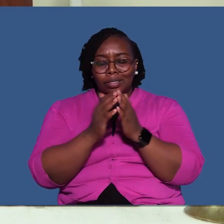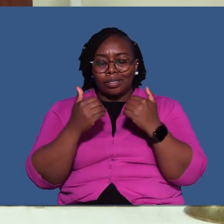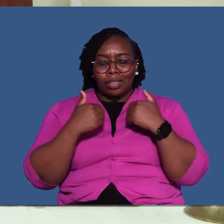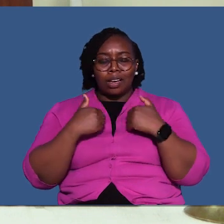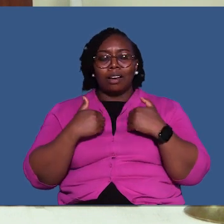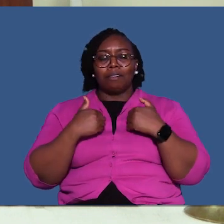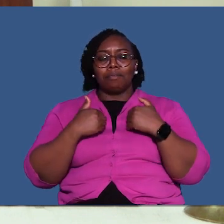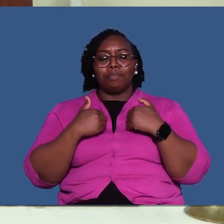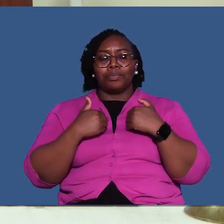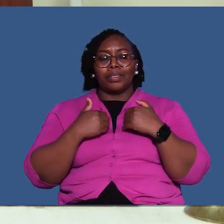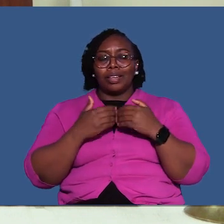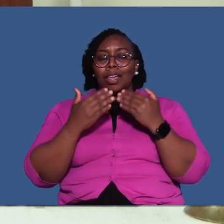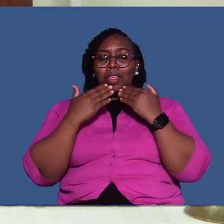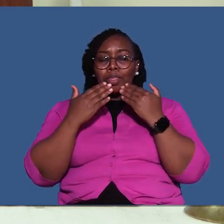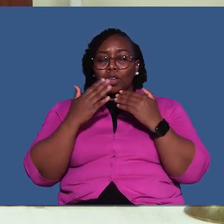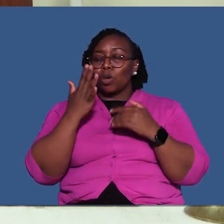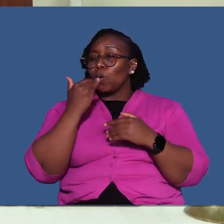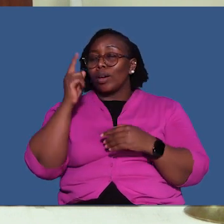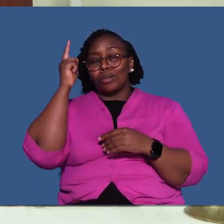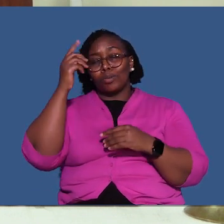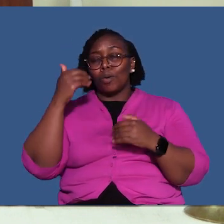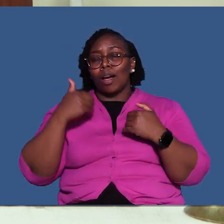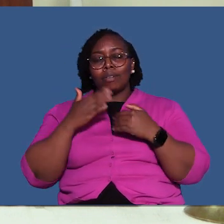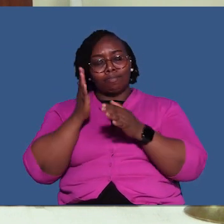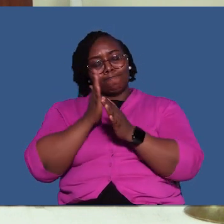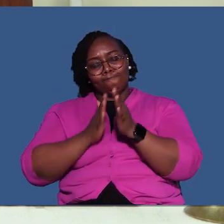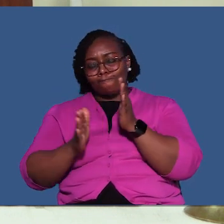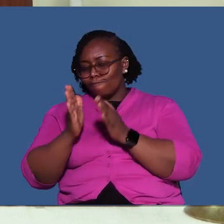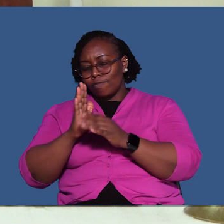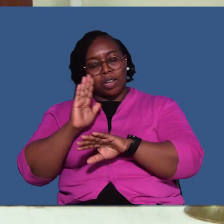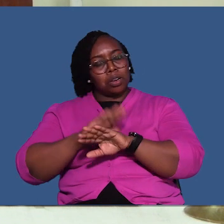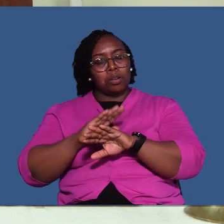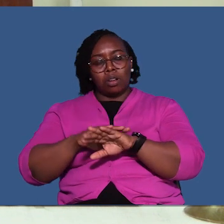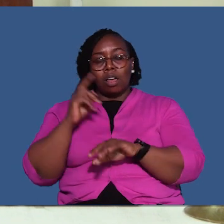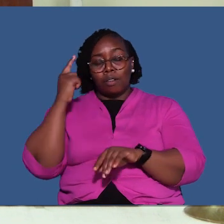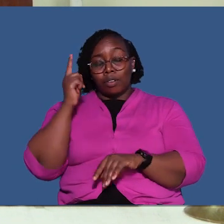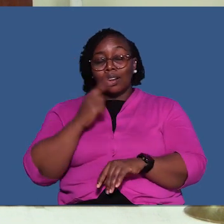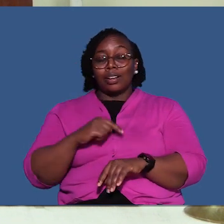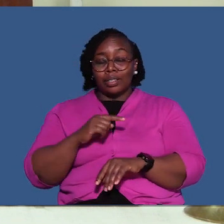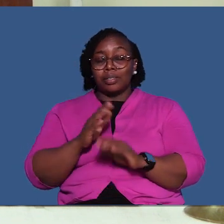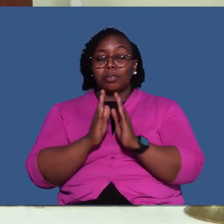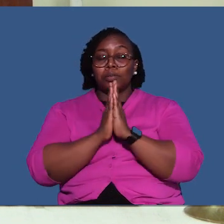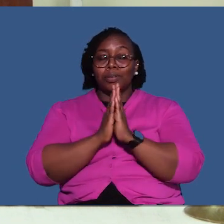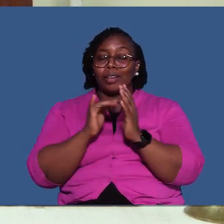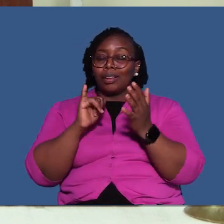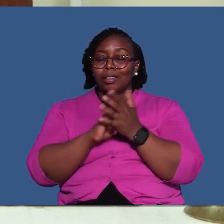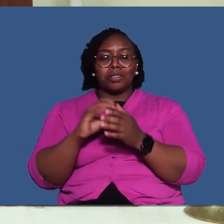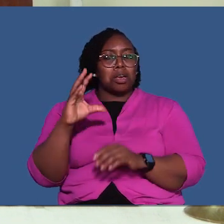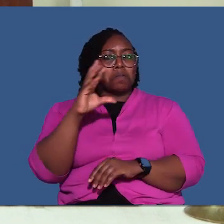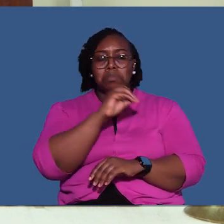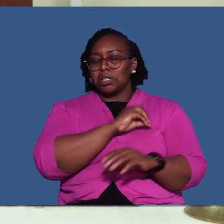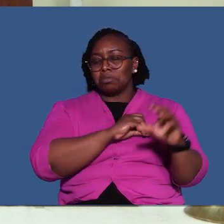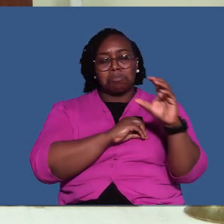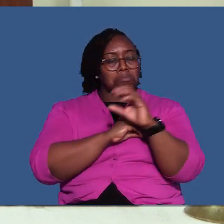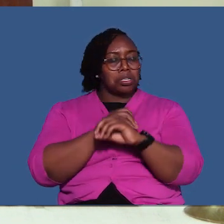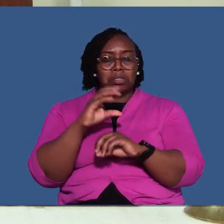you, Lord, because you have good plans for us. It is our prayer that we will not miss out